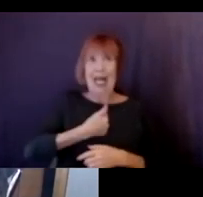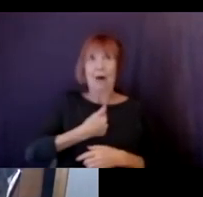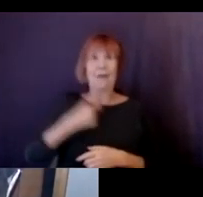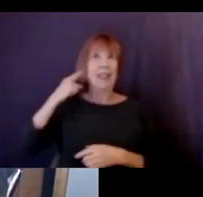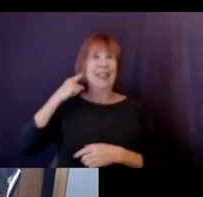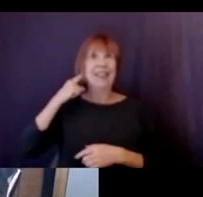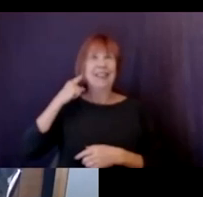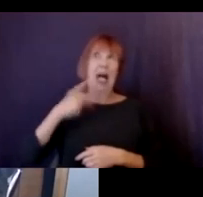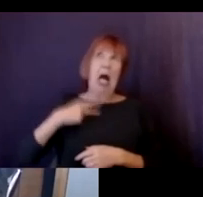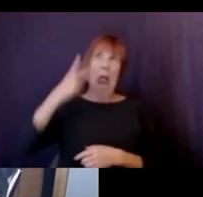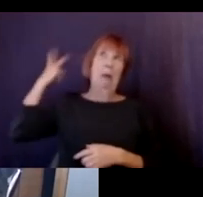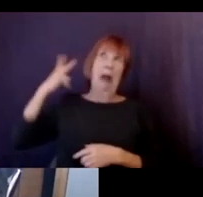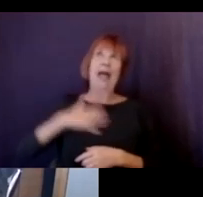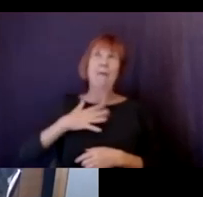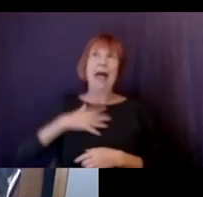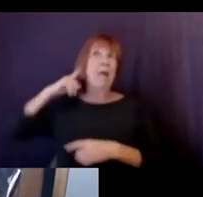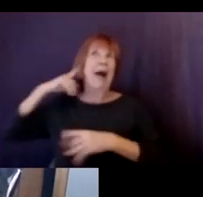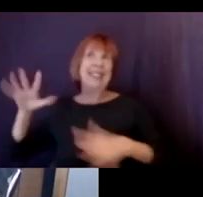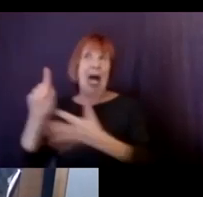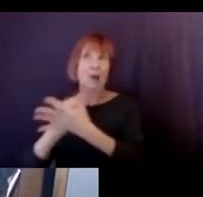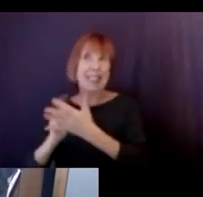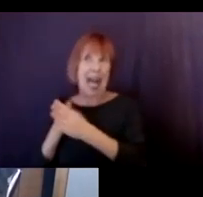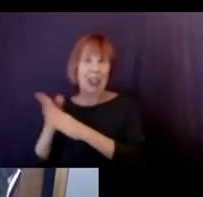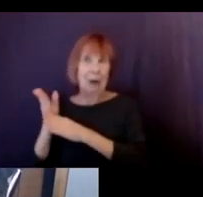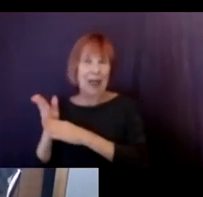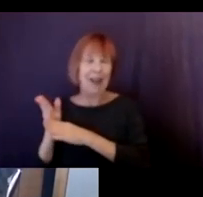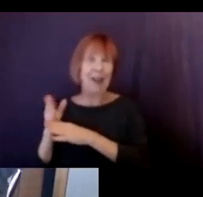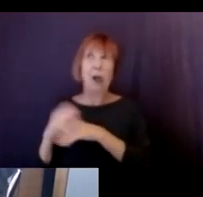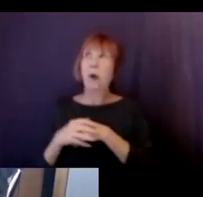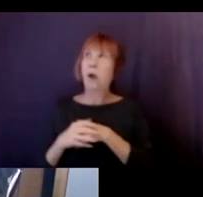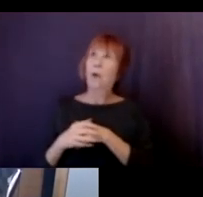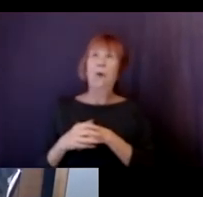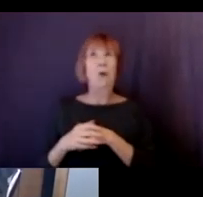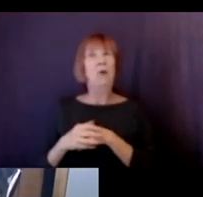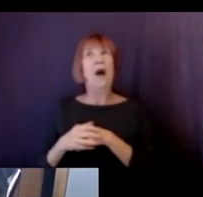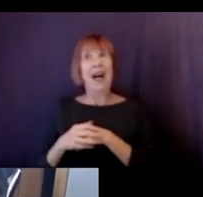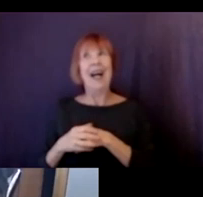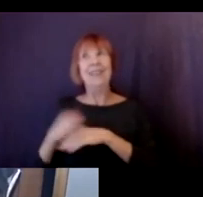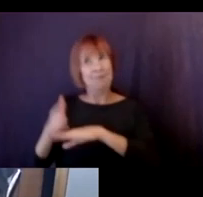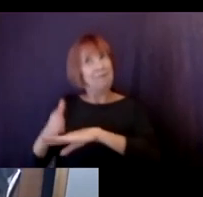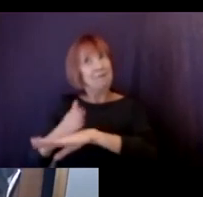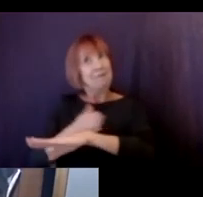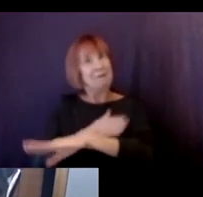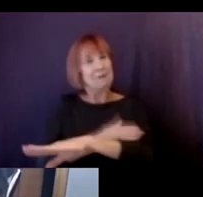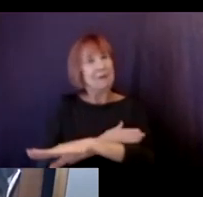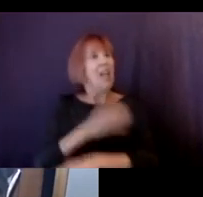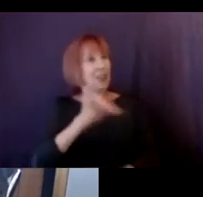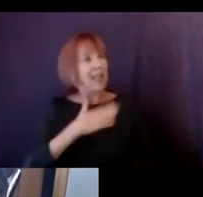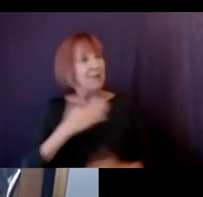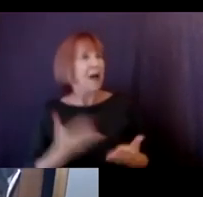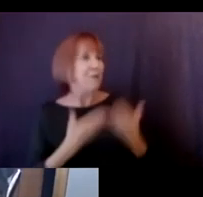know, I'm really glad that I just needed to earn my chops. So that's my recommendation.